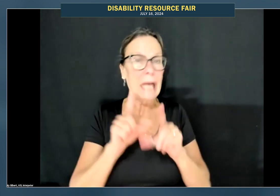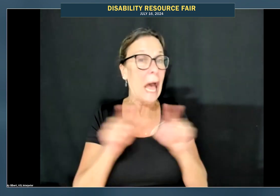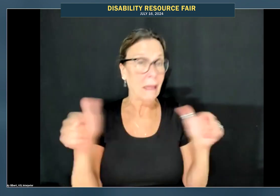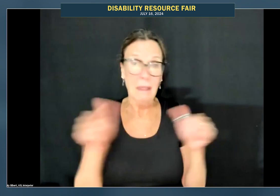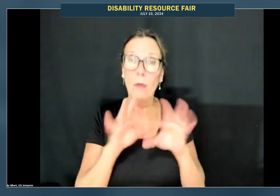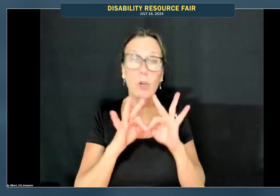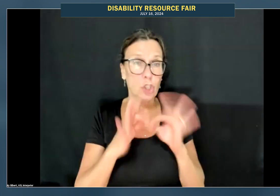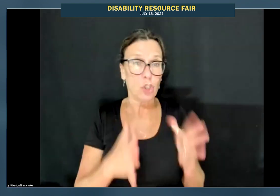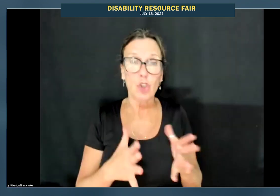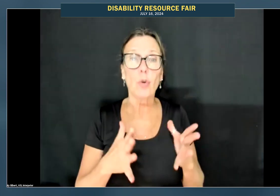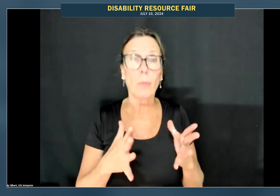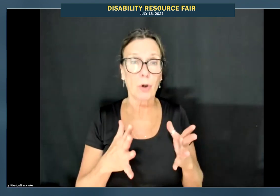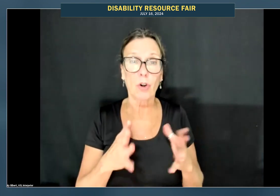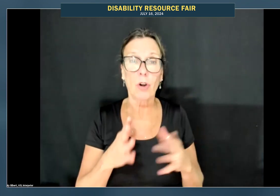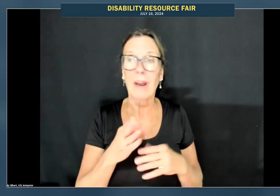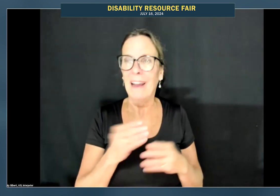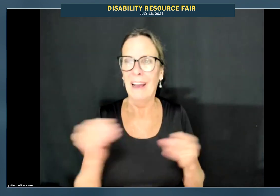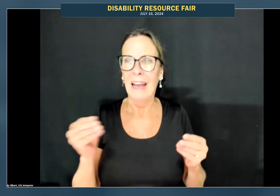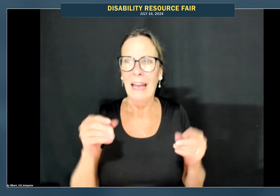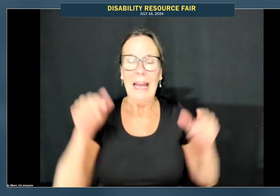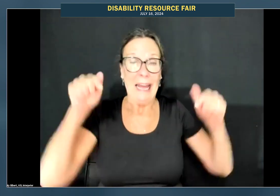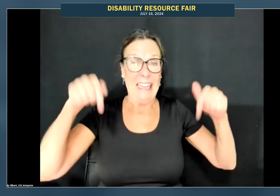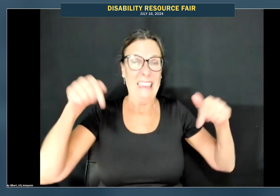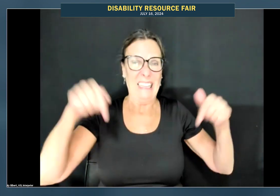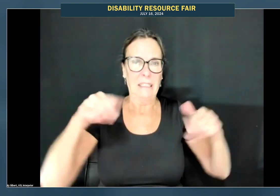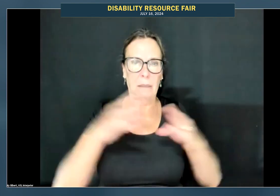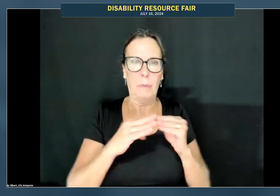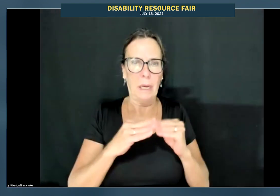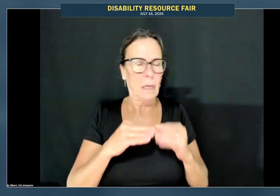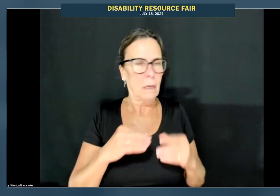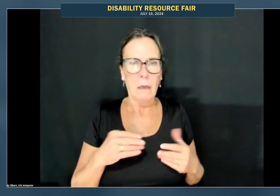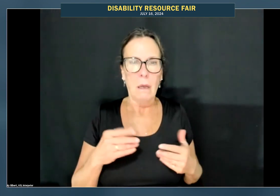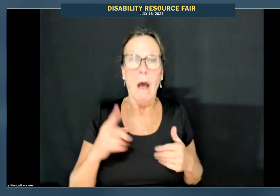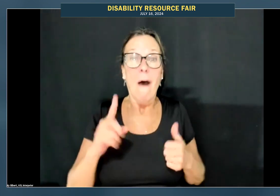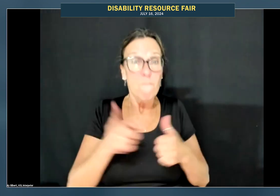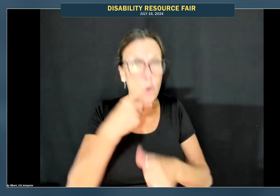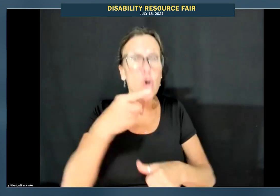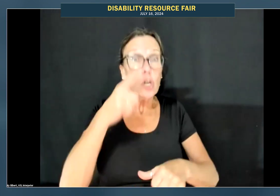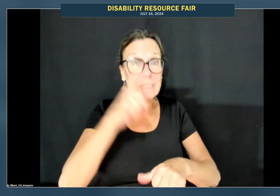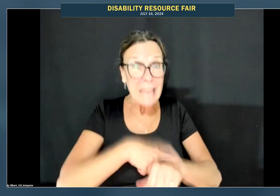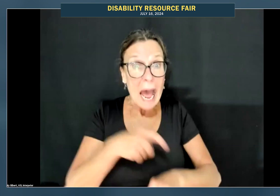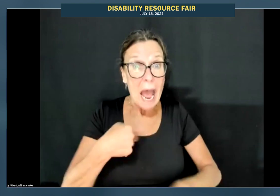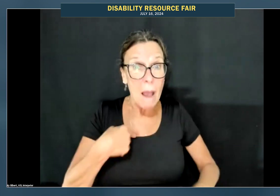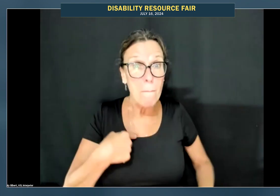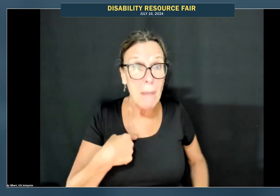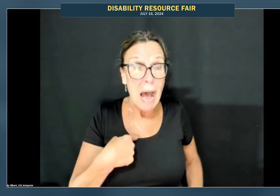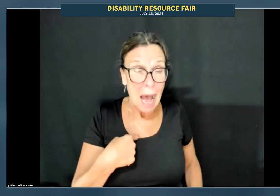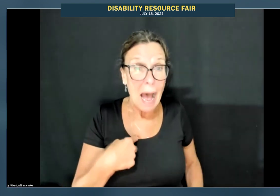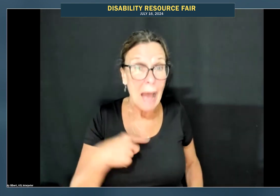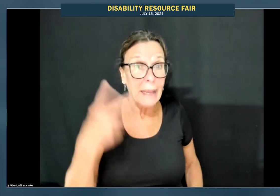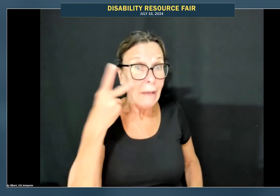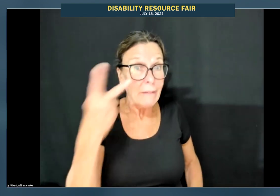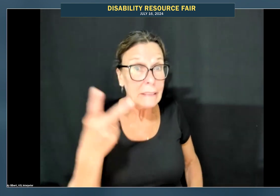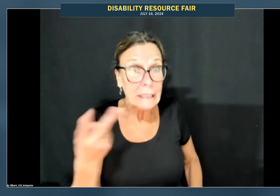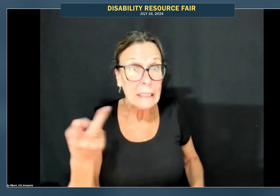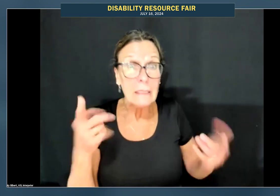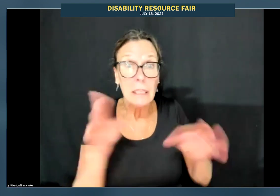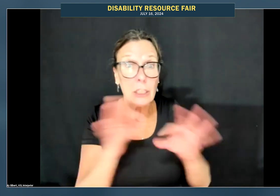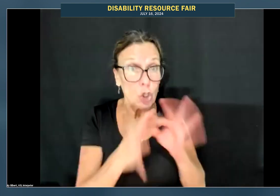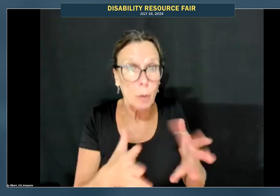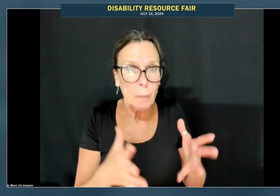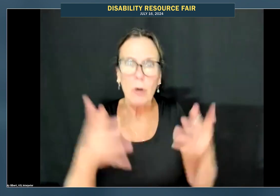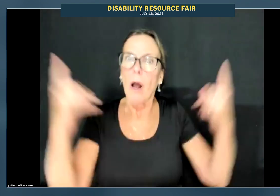interpreter and interpreters. For me personally, this is the first time, hallelujah, we